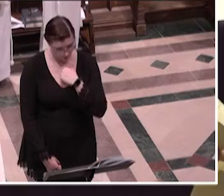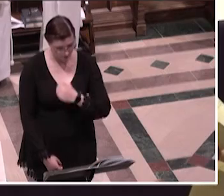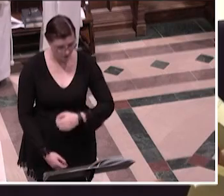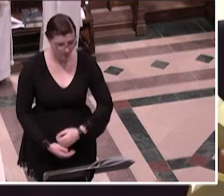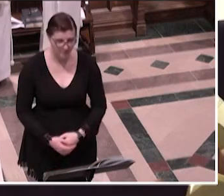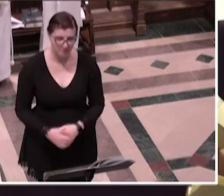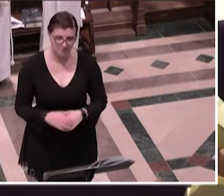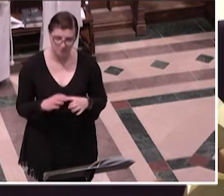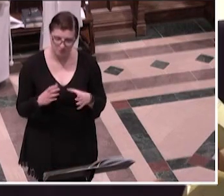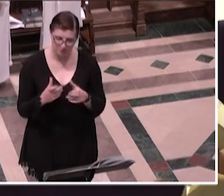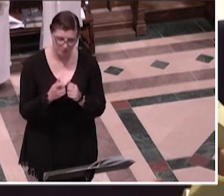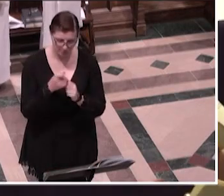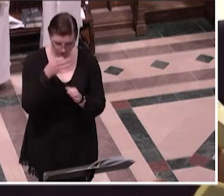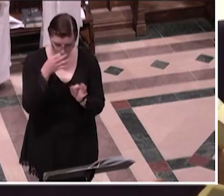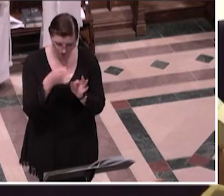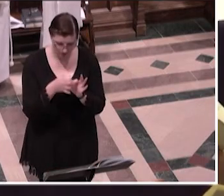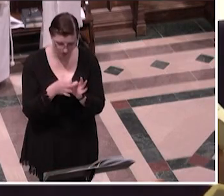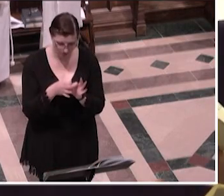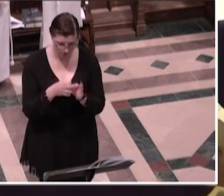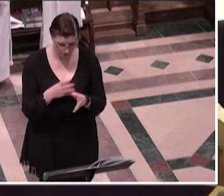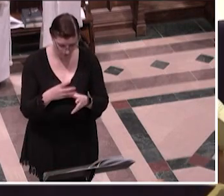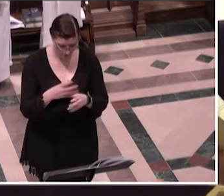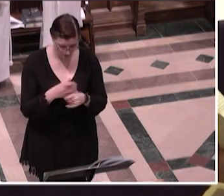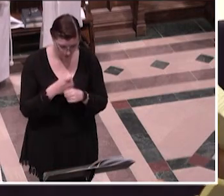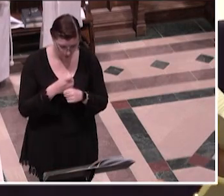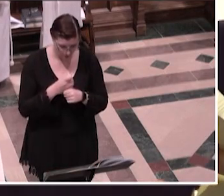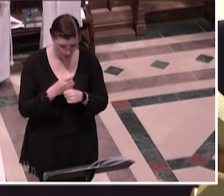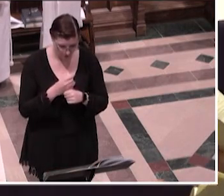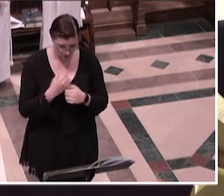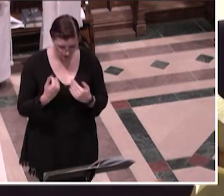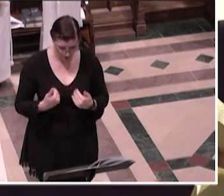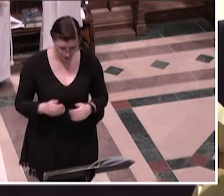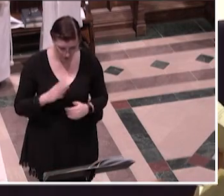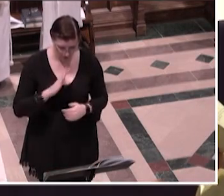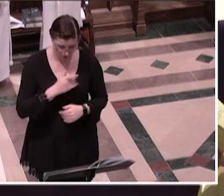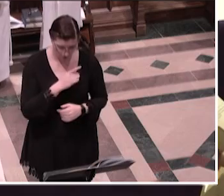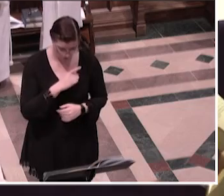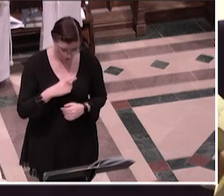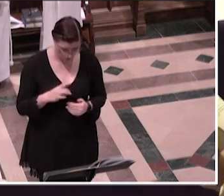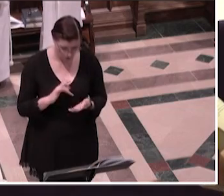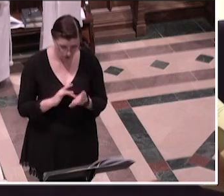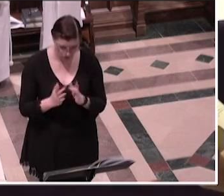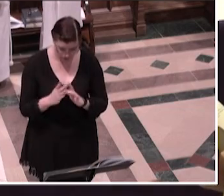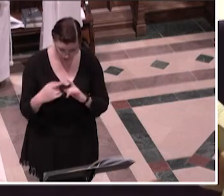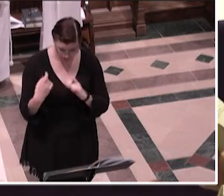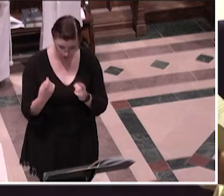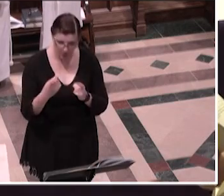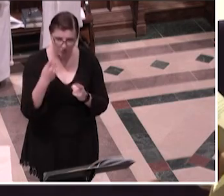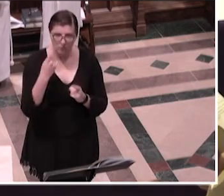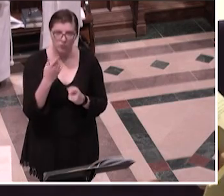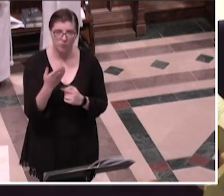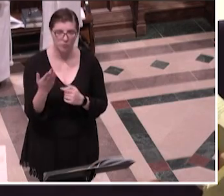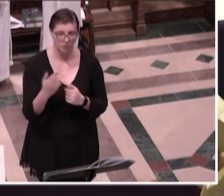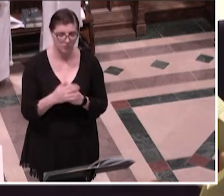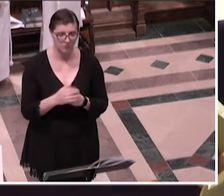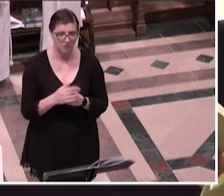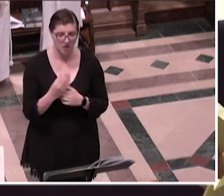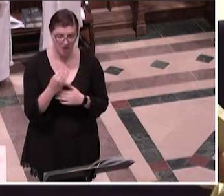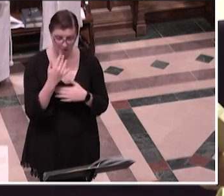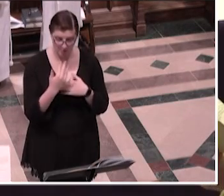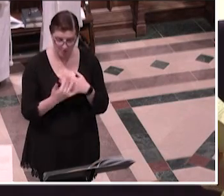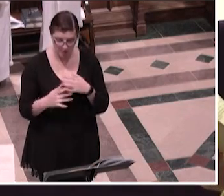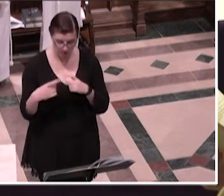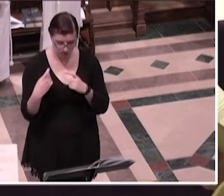draw near with faith, receive the body of our Lord Jesus Christ, which he gave for you, and his blood, which he shed for